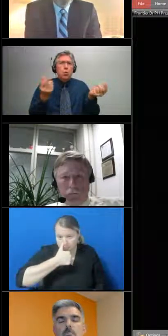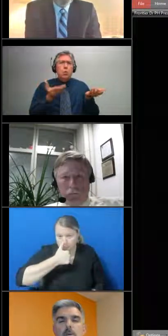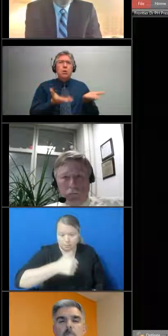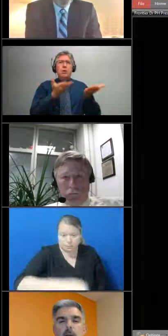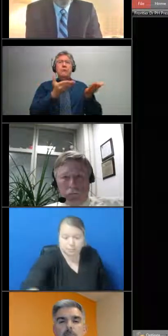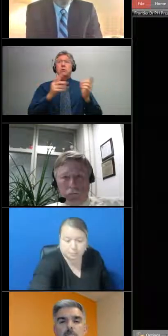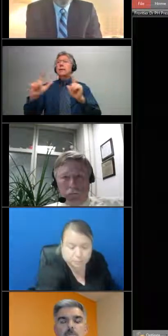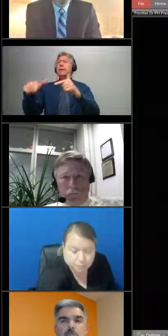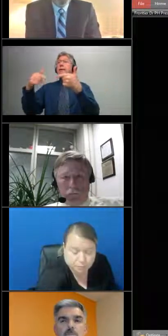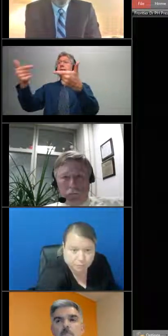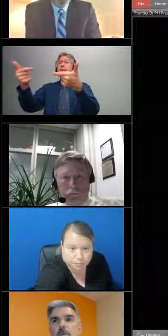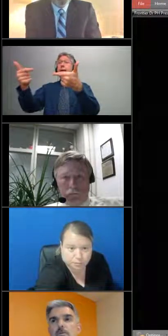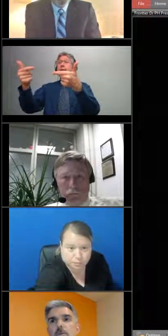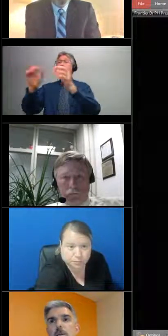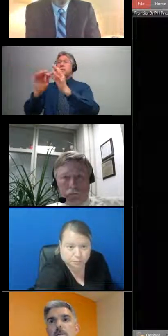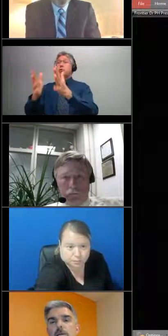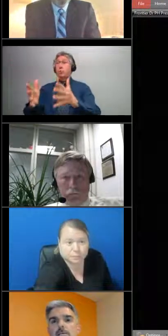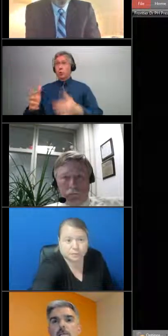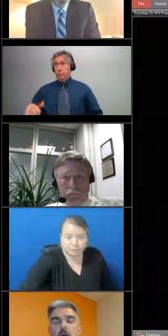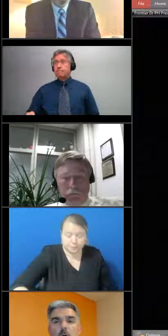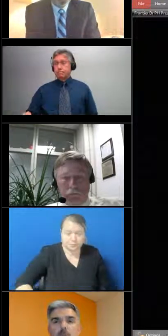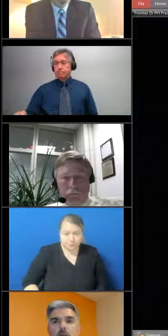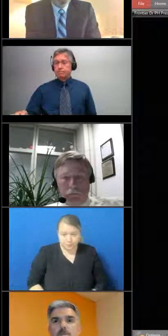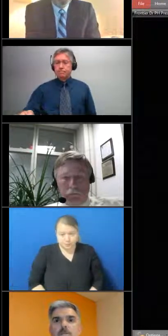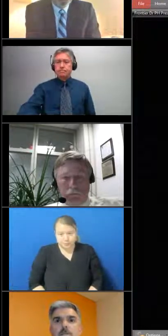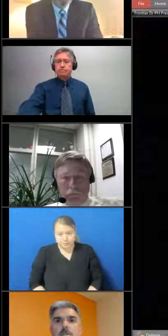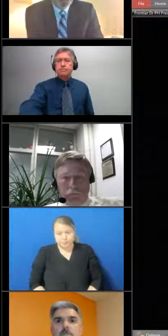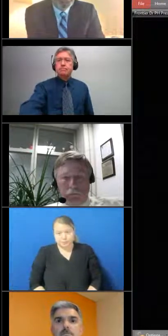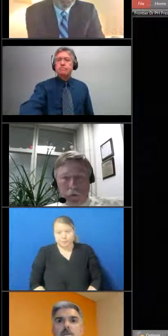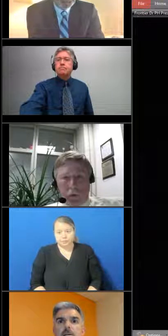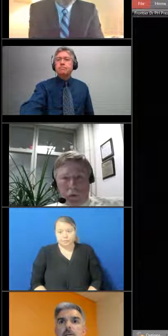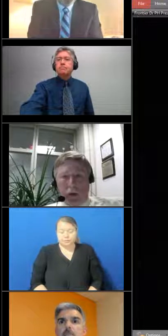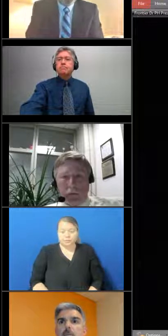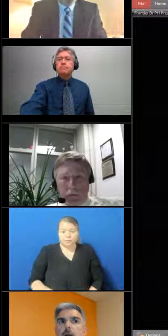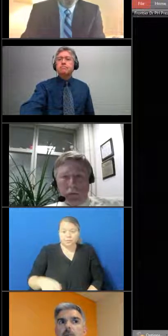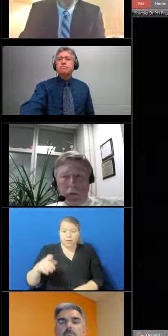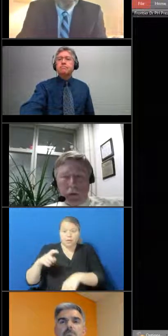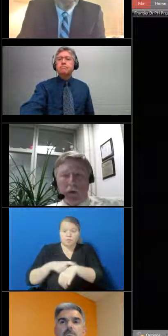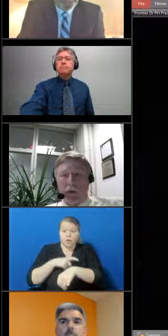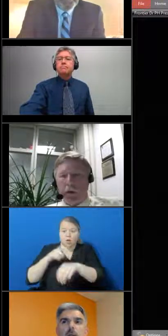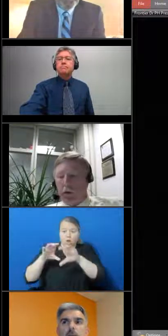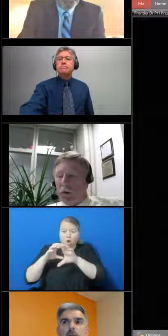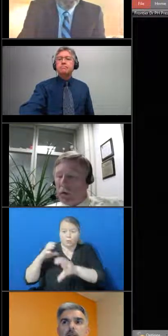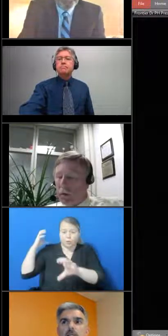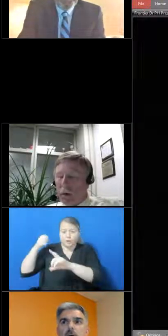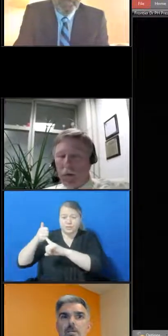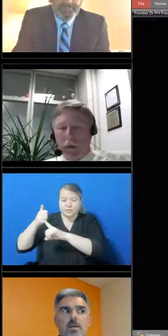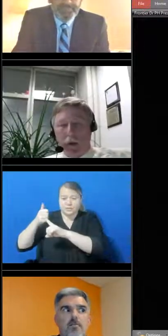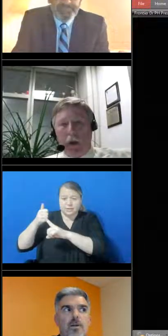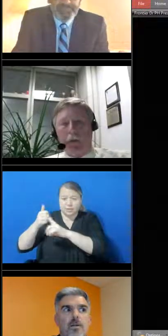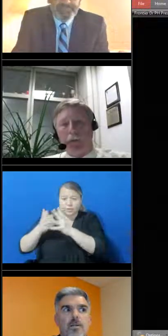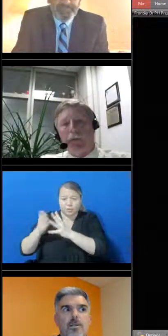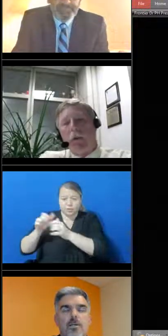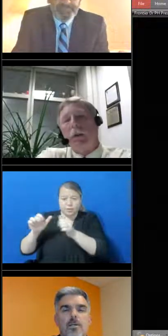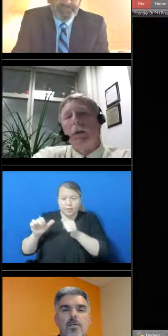Yeah, really, the main stream running through the area is Long Branch itself. Correct. There's two